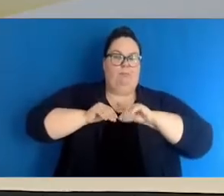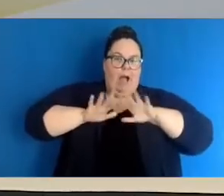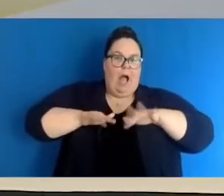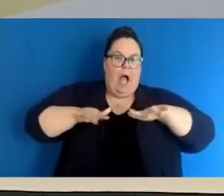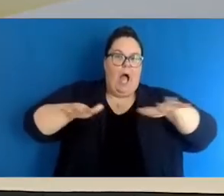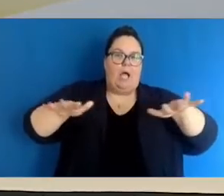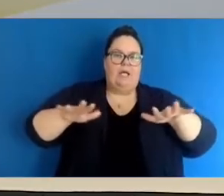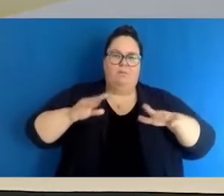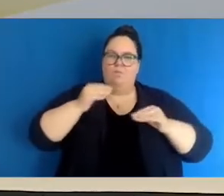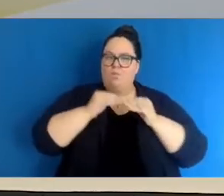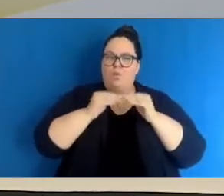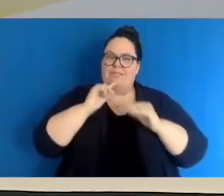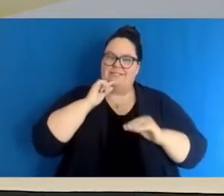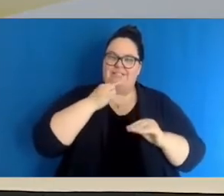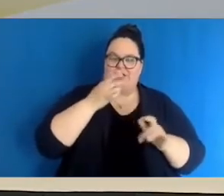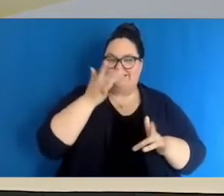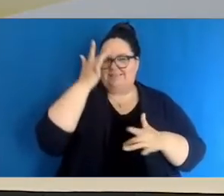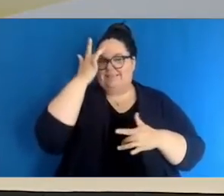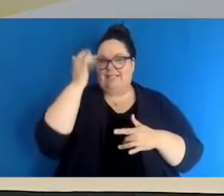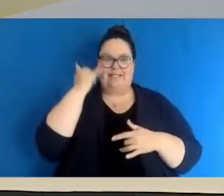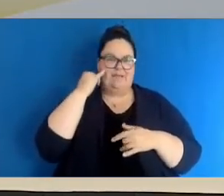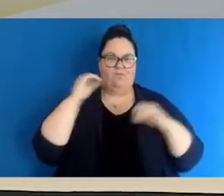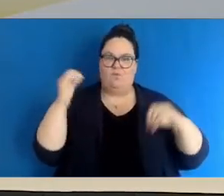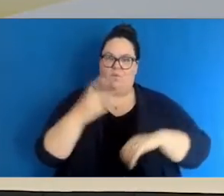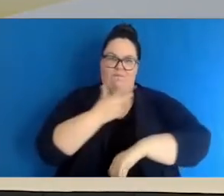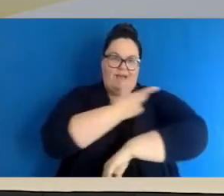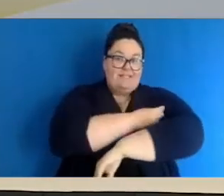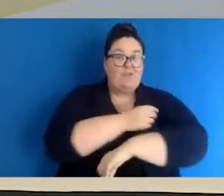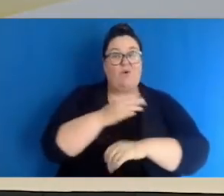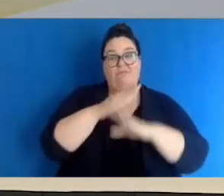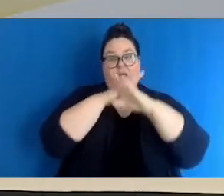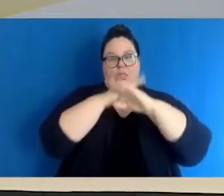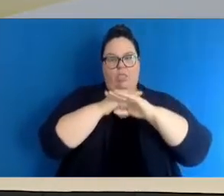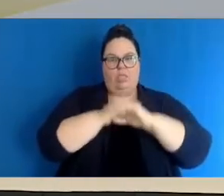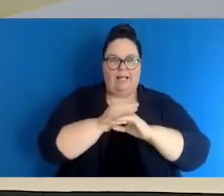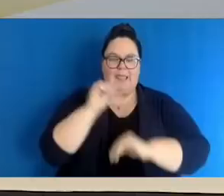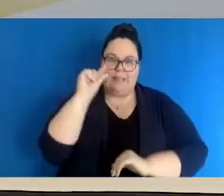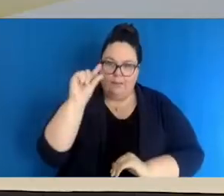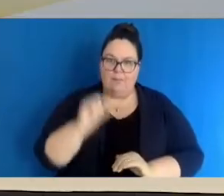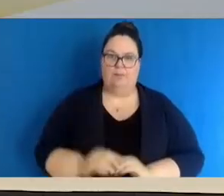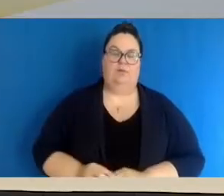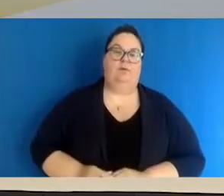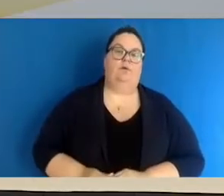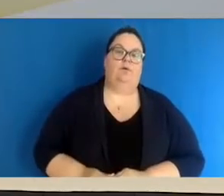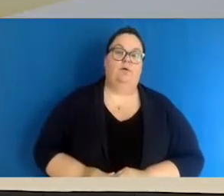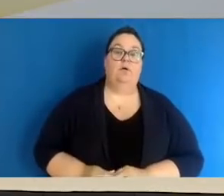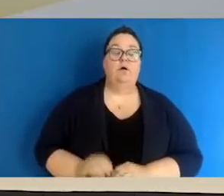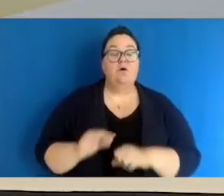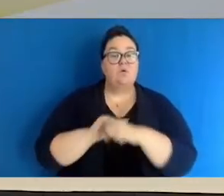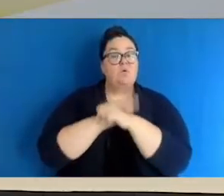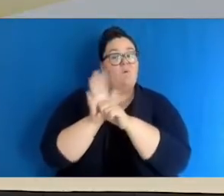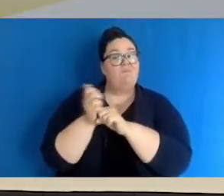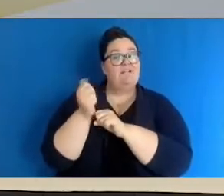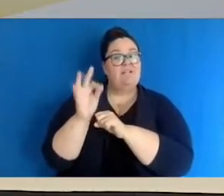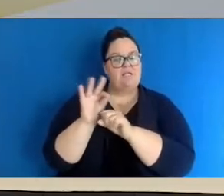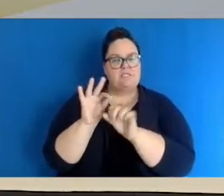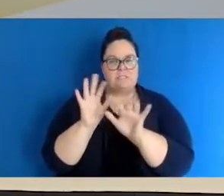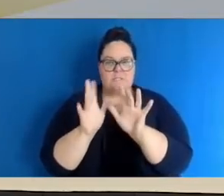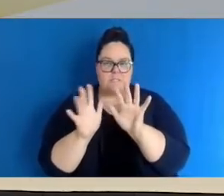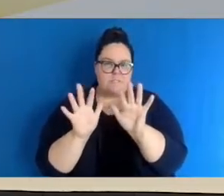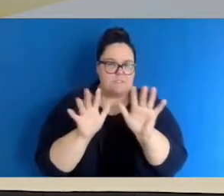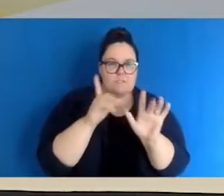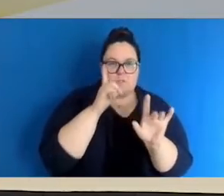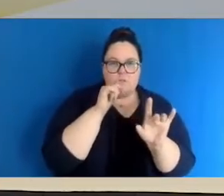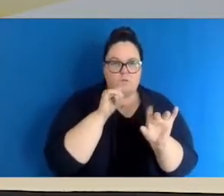severity, and it may reduce the effectiveness of vaccines. COVID-19 is adept at seeking out populations with low